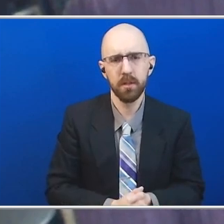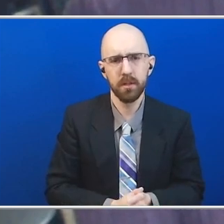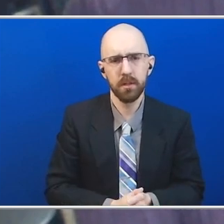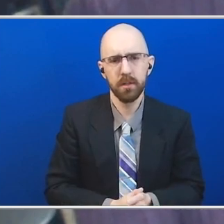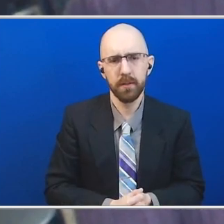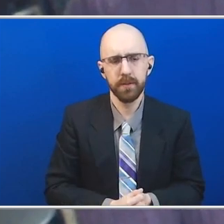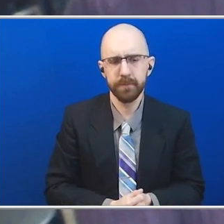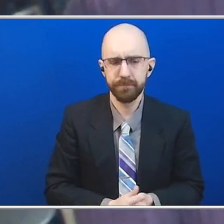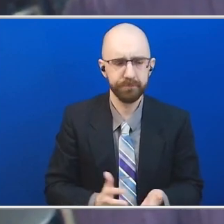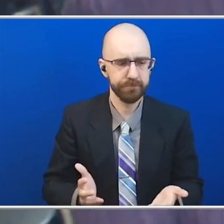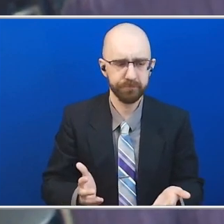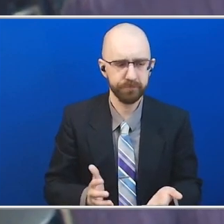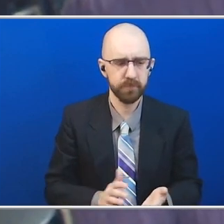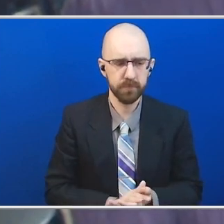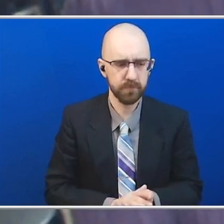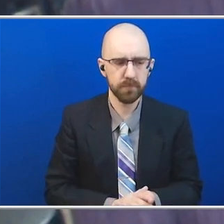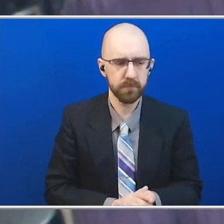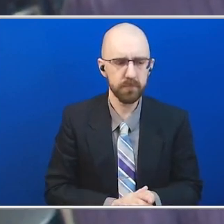there's